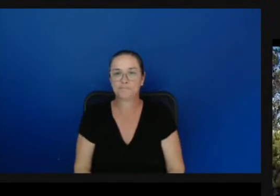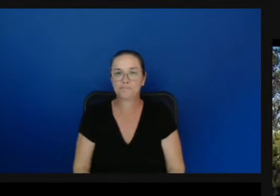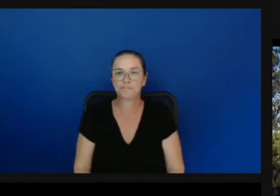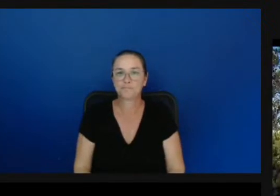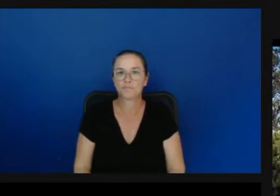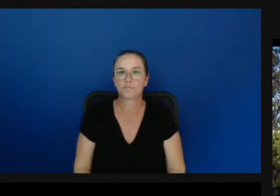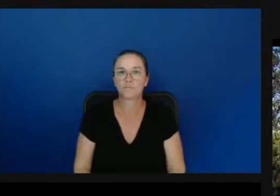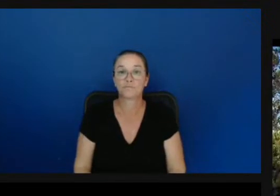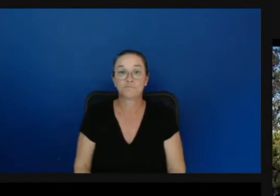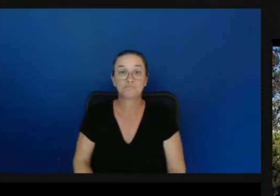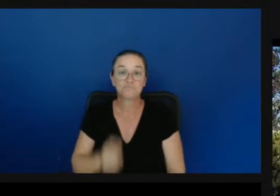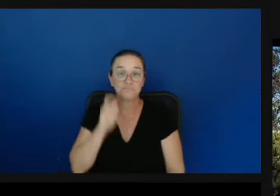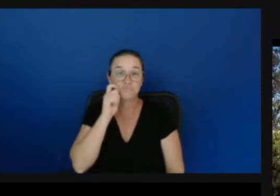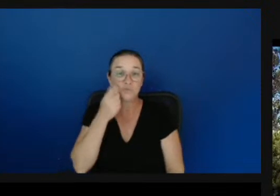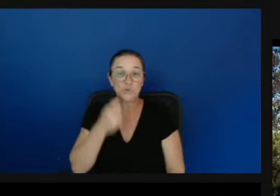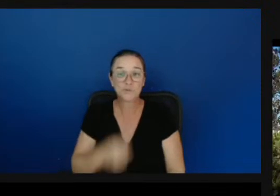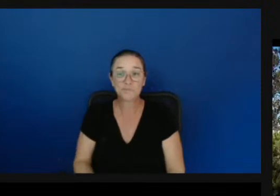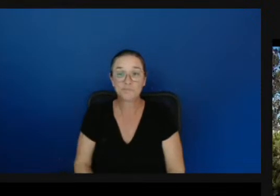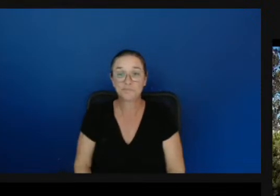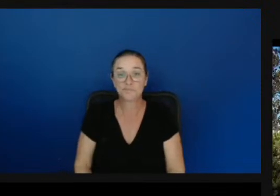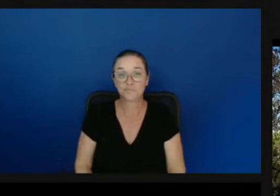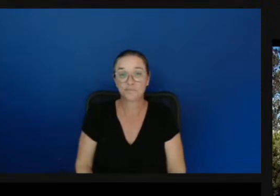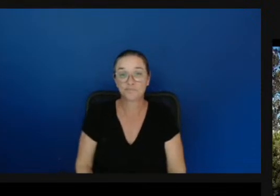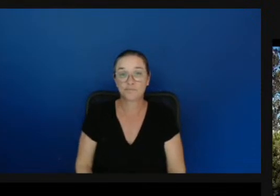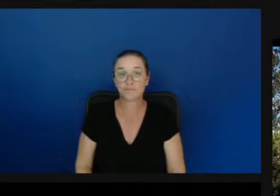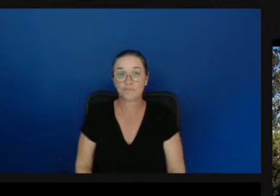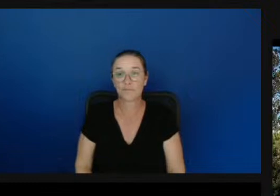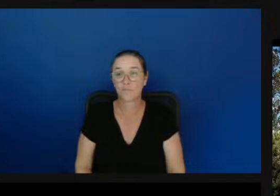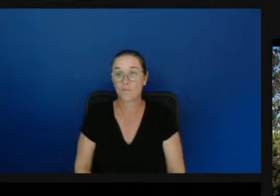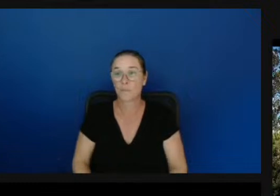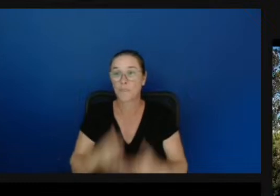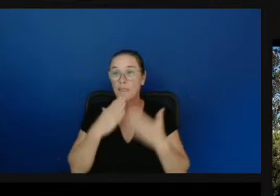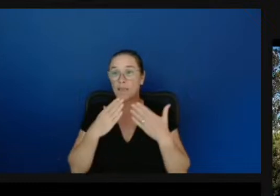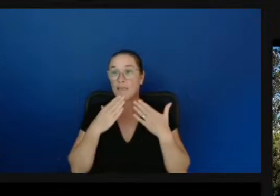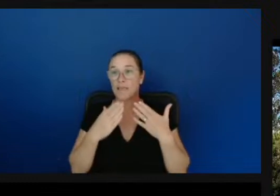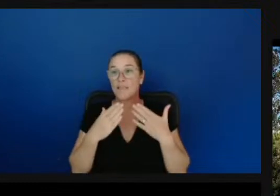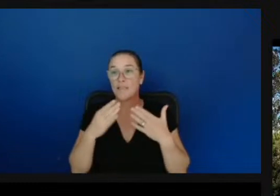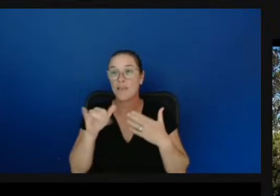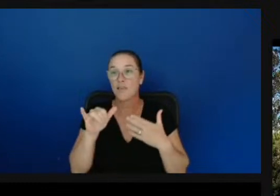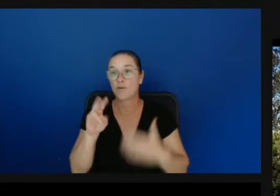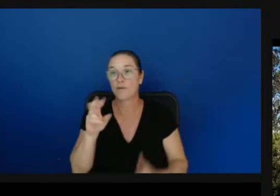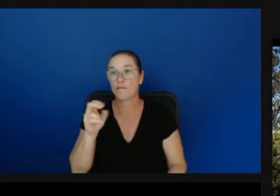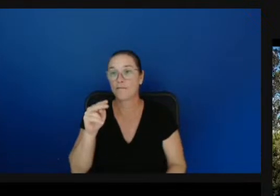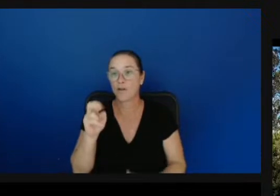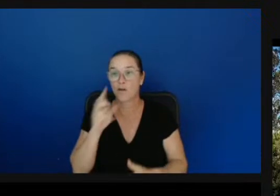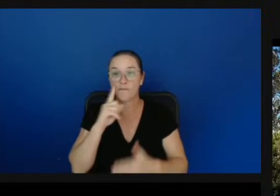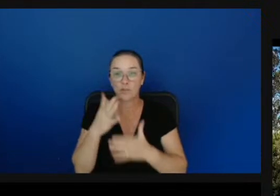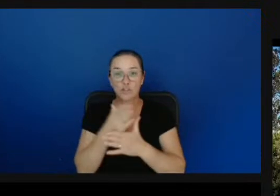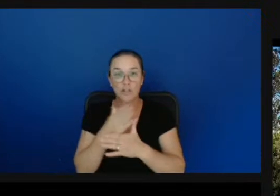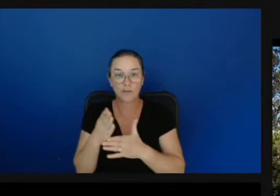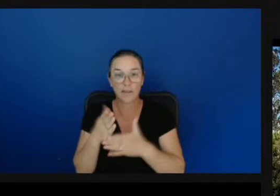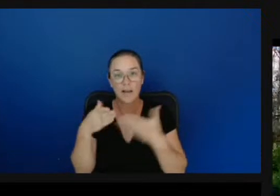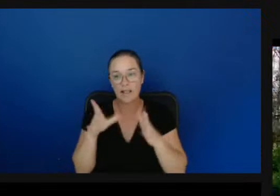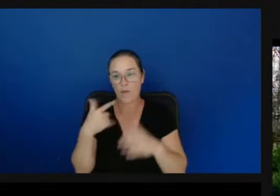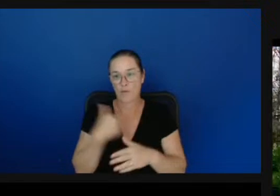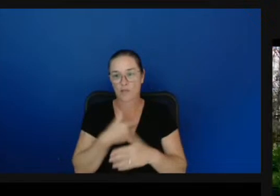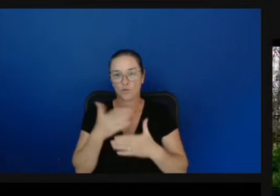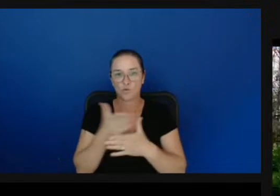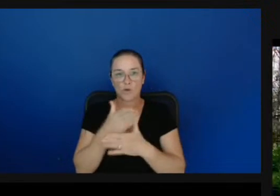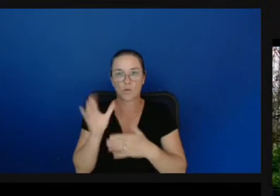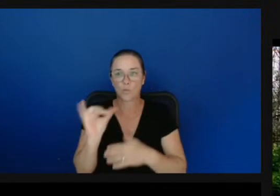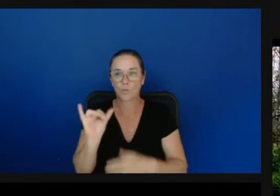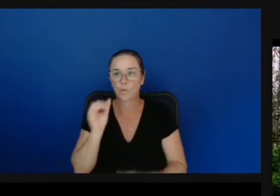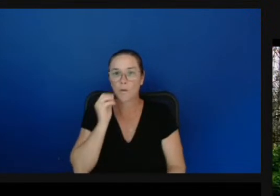So pretty cool. And mahalo, Yvonne, for sharing those and allowing us to share them here as well.